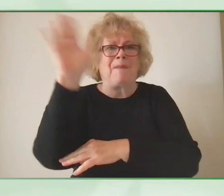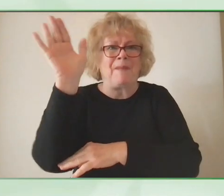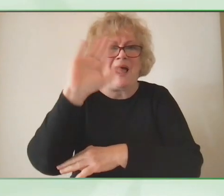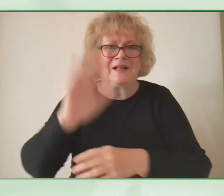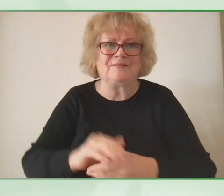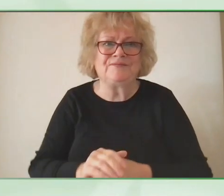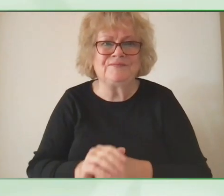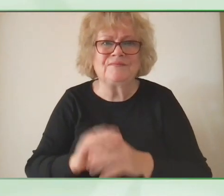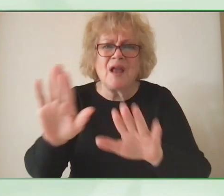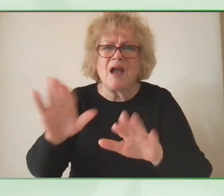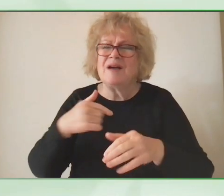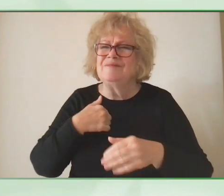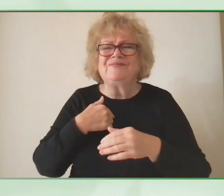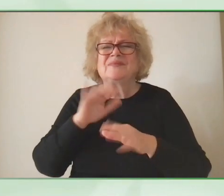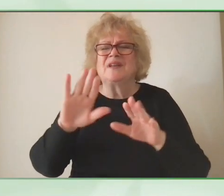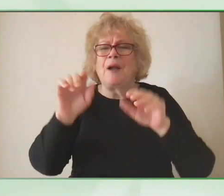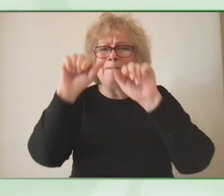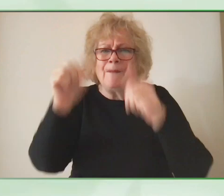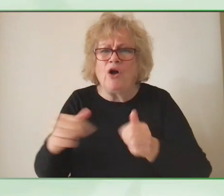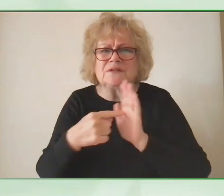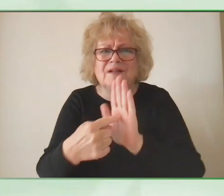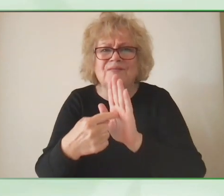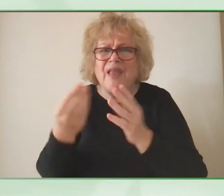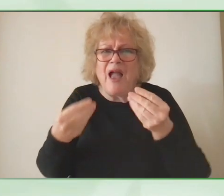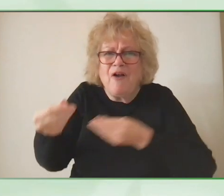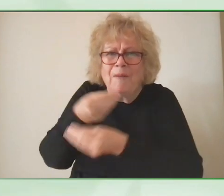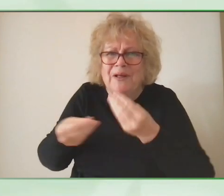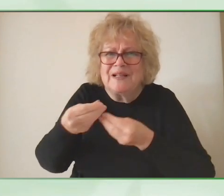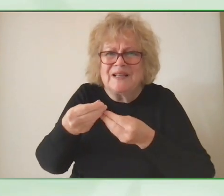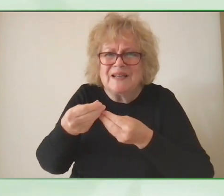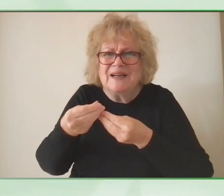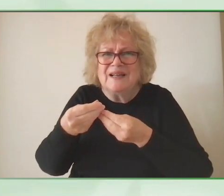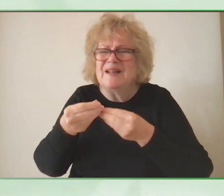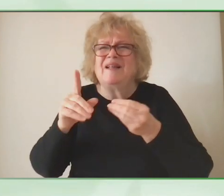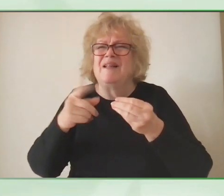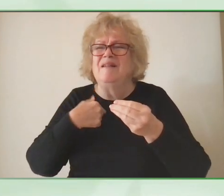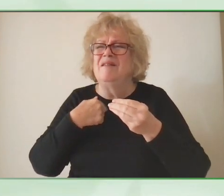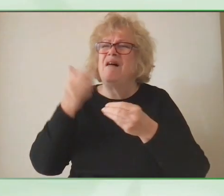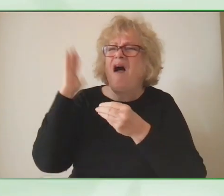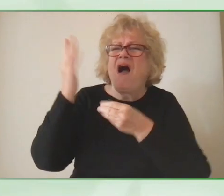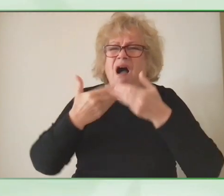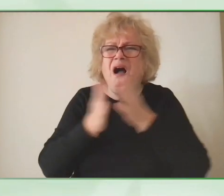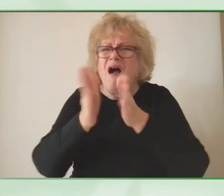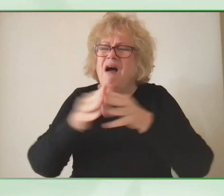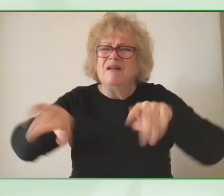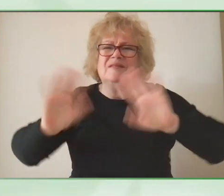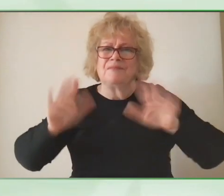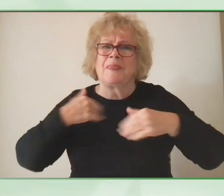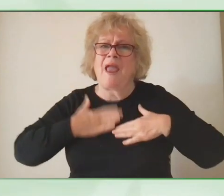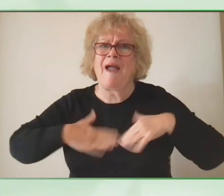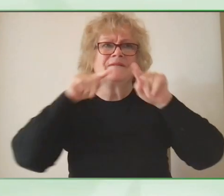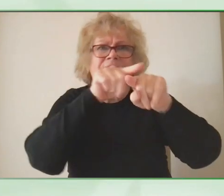community to address the market players, that we are one of the biggest markets, one of